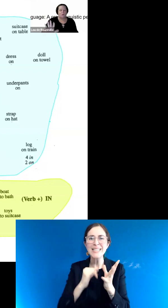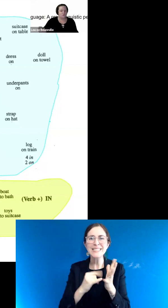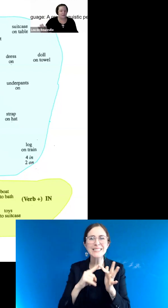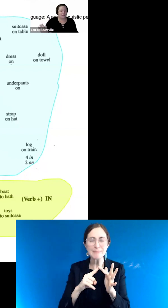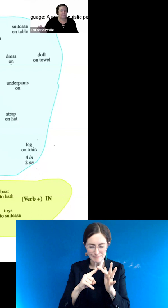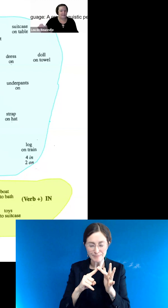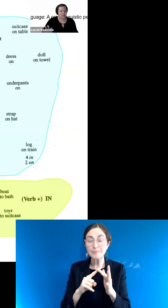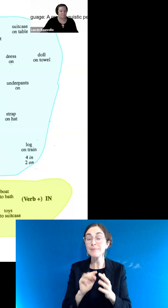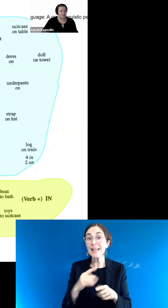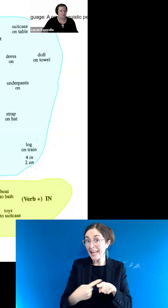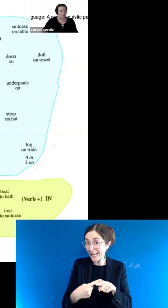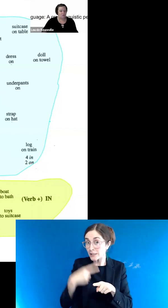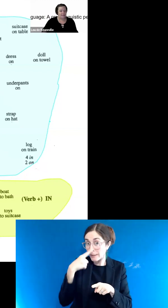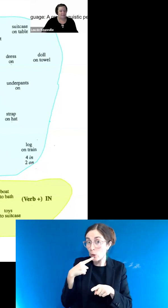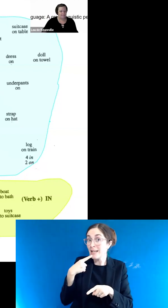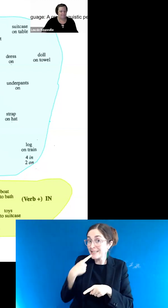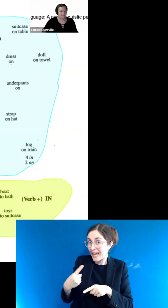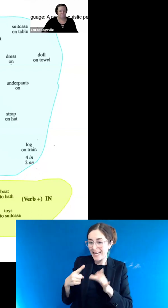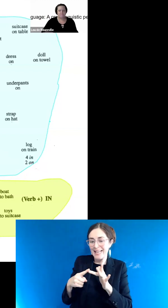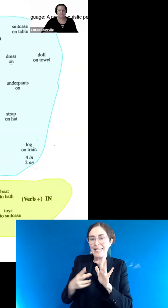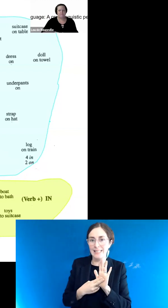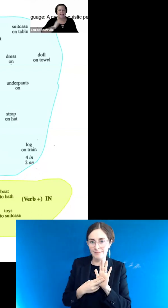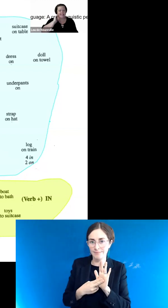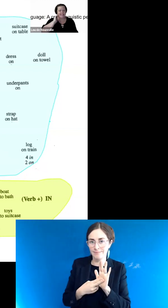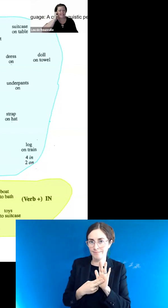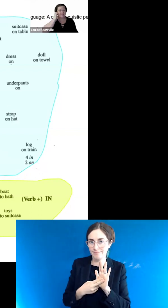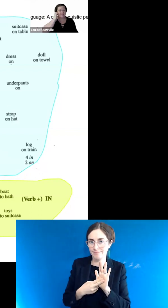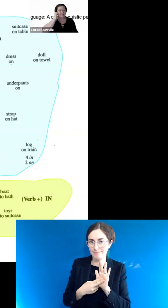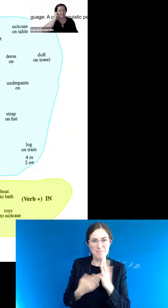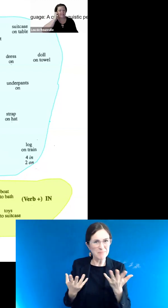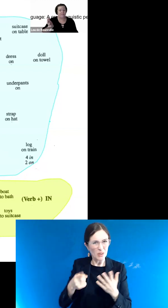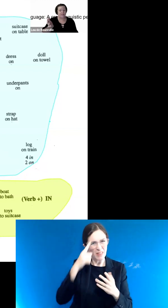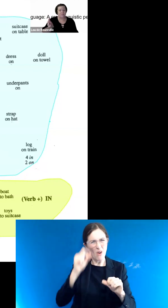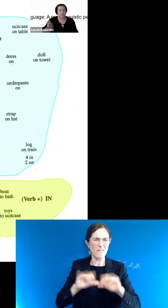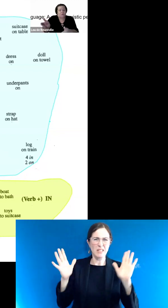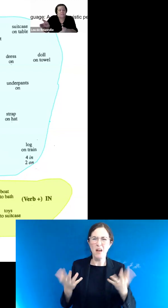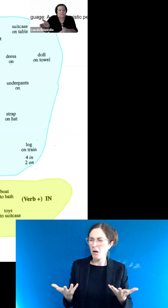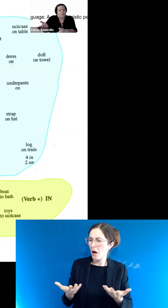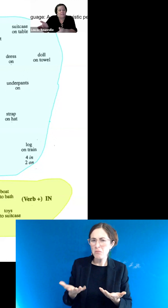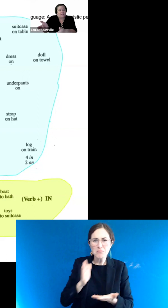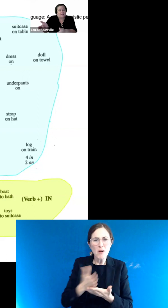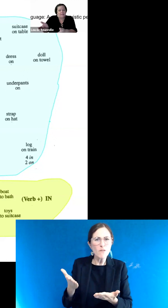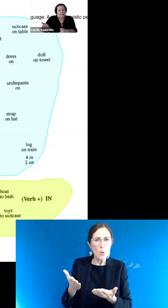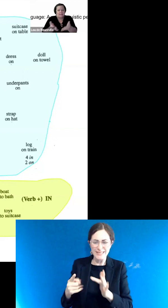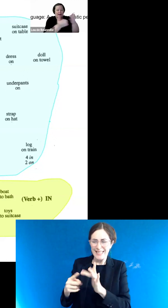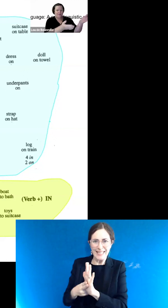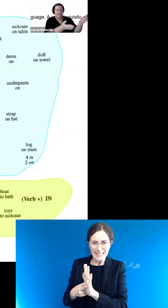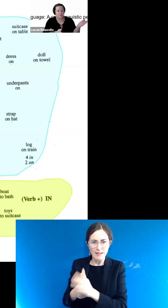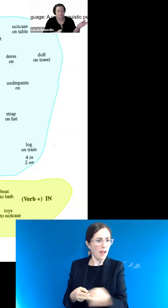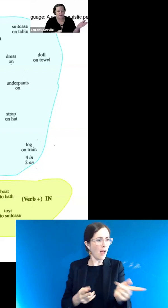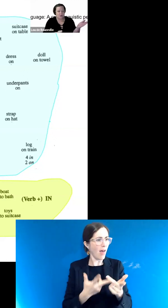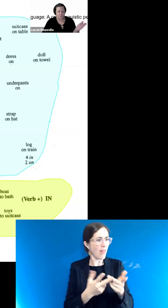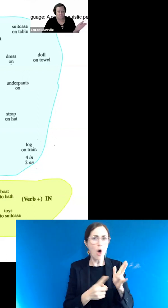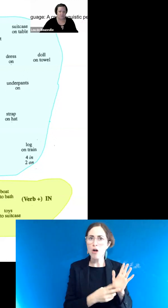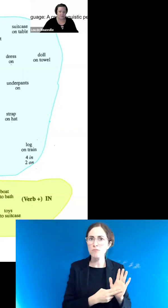Those were all English speakers all use in. And it seems like really obvious. Well, of course, those ones are in and